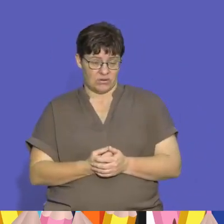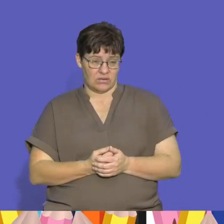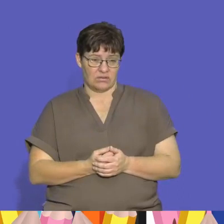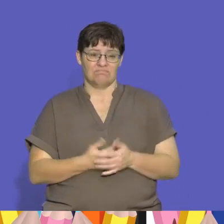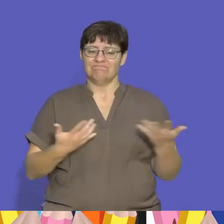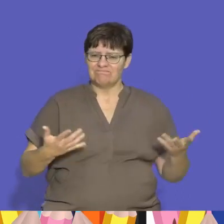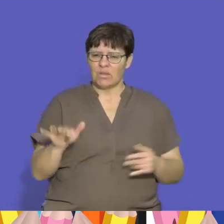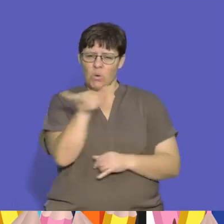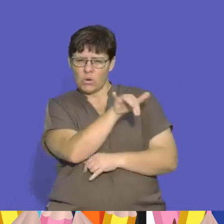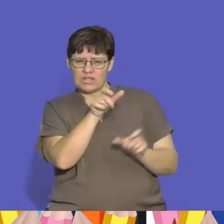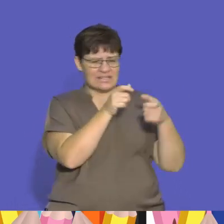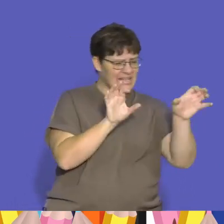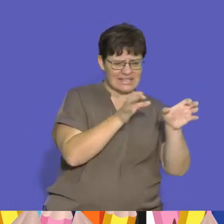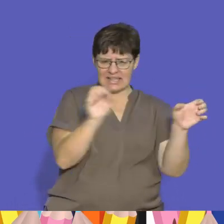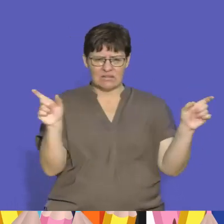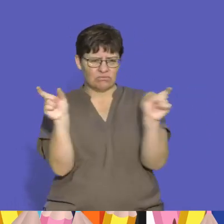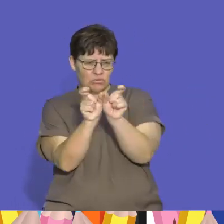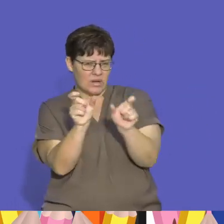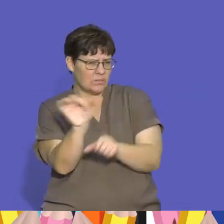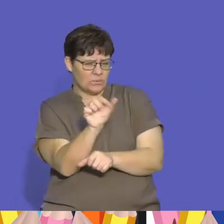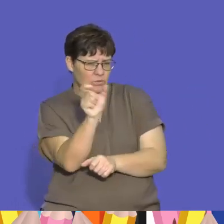word can we use to join these two